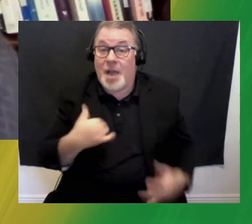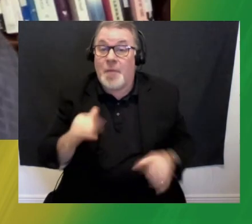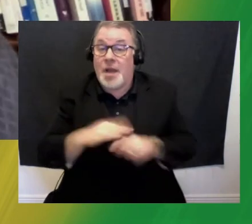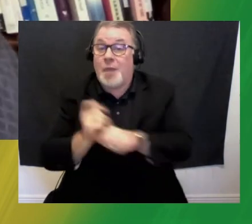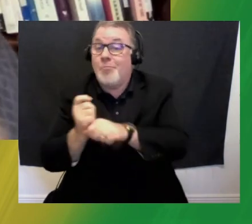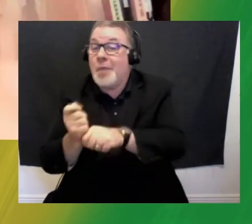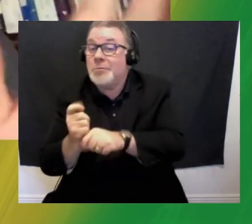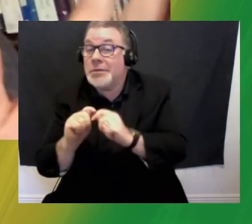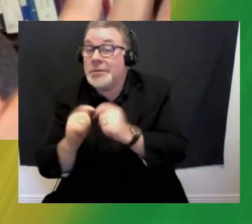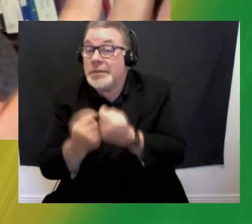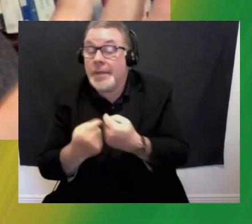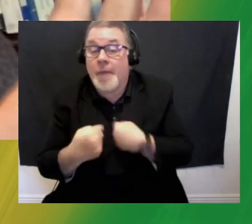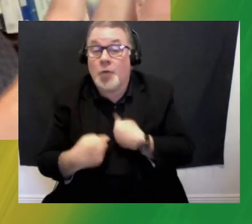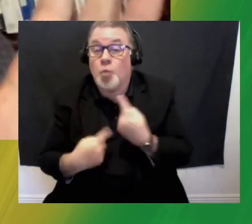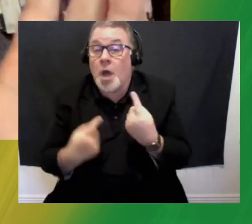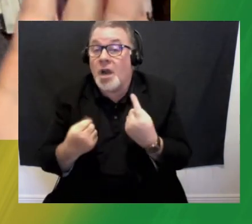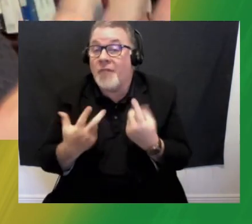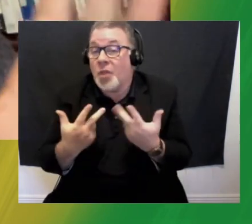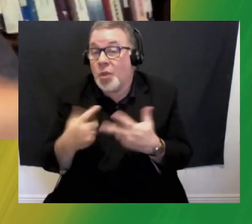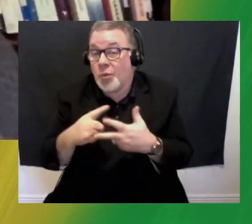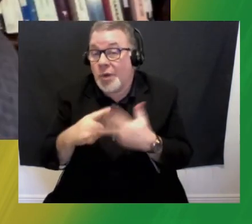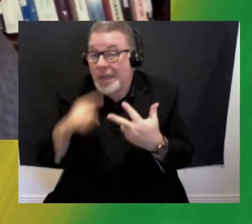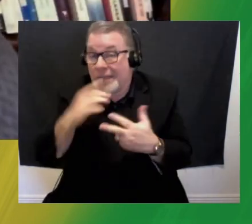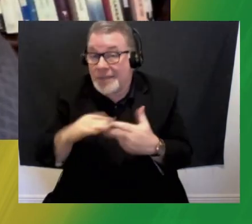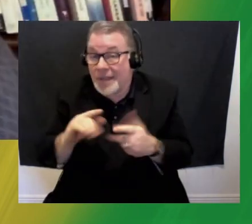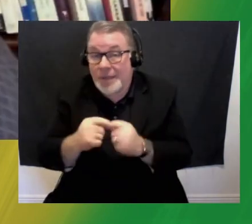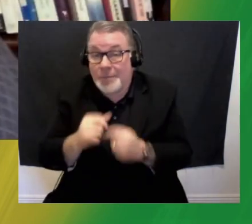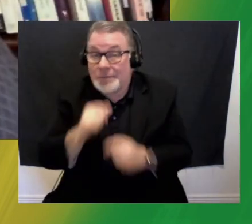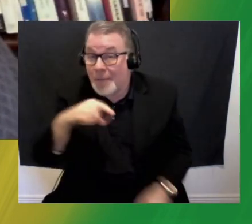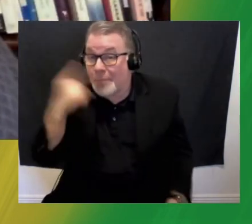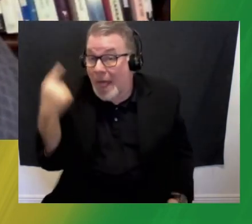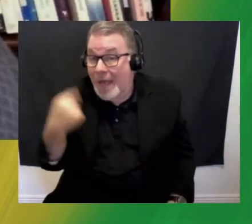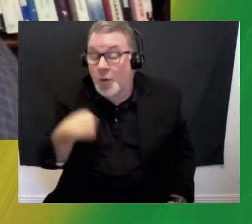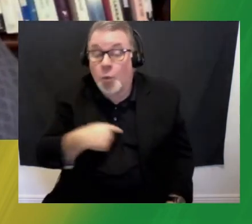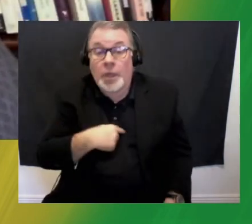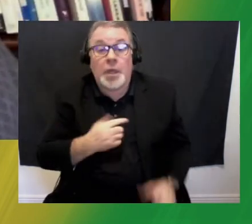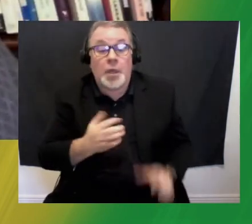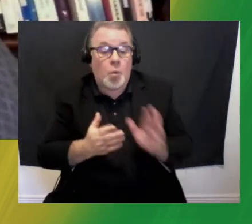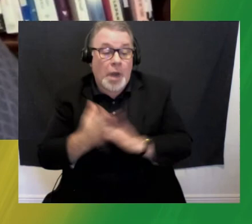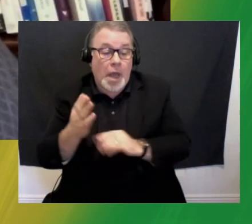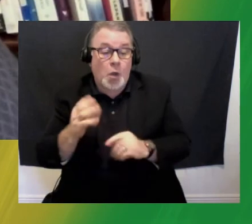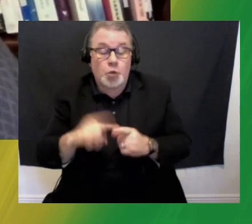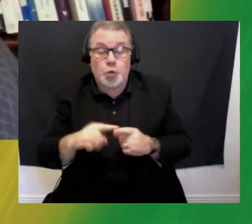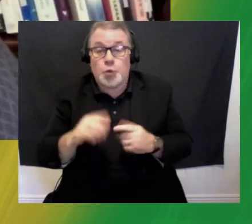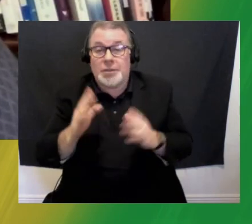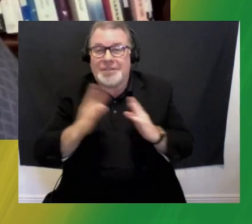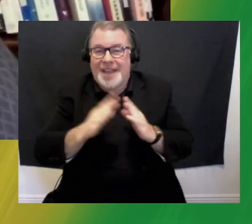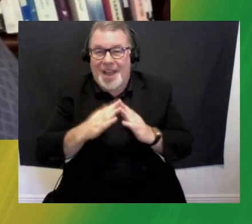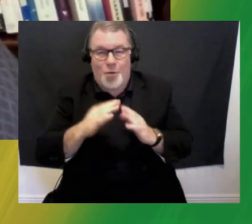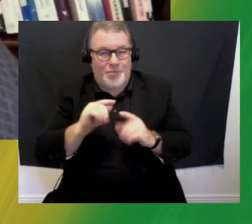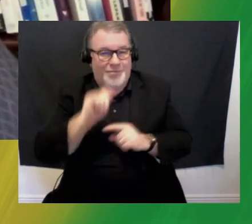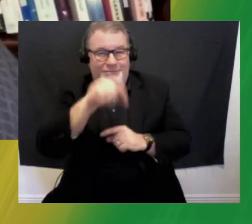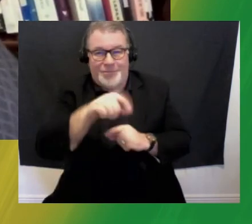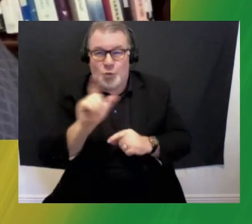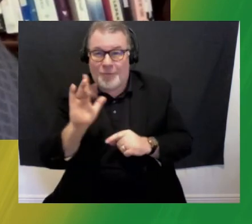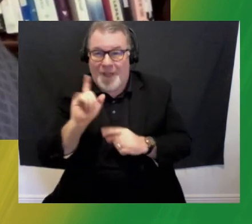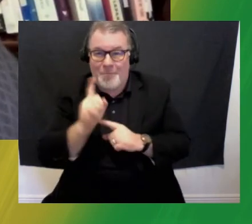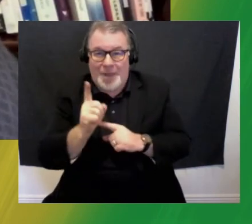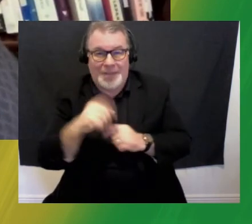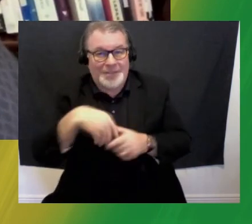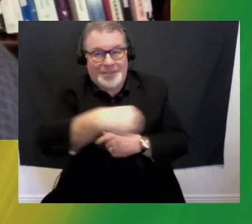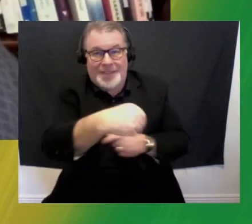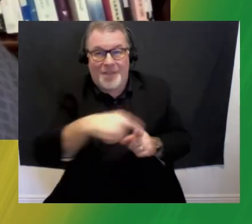team where I was one of only 3 kids on the team that wasn't Black. And we went out to a outlying town just about 25 minutes outside of Nashville to